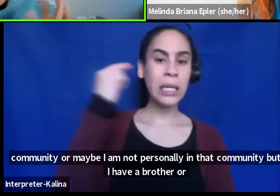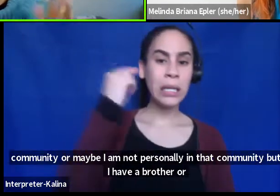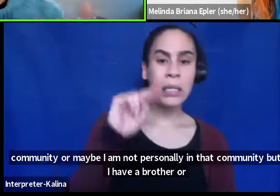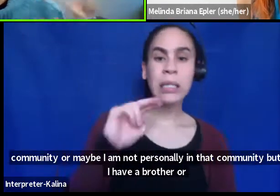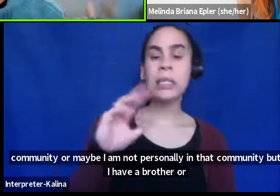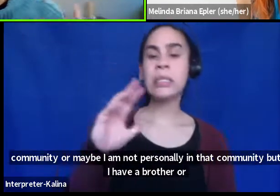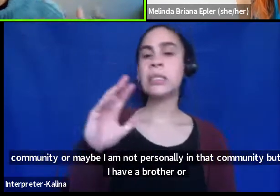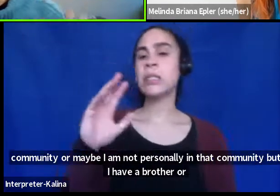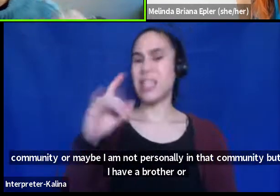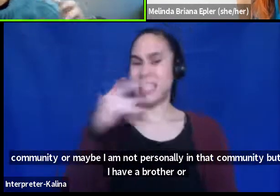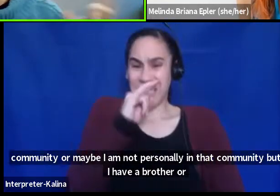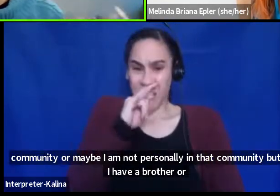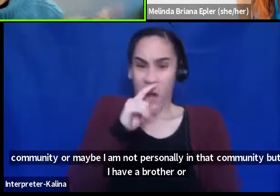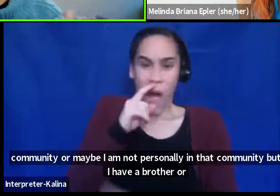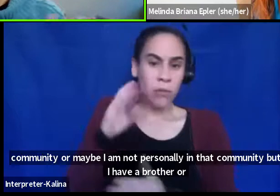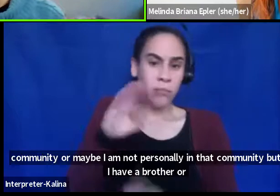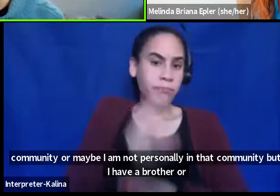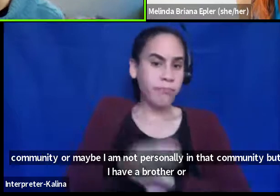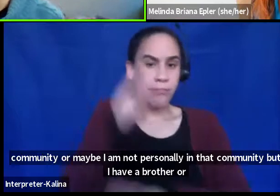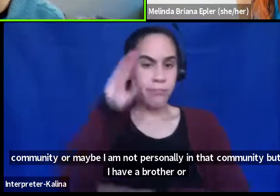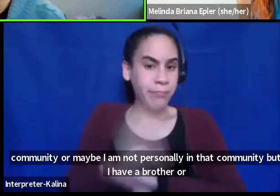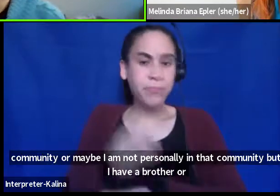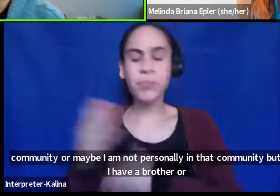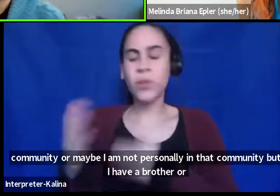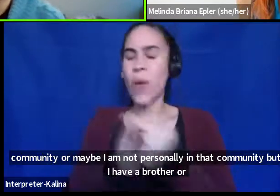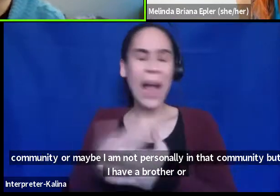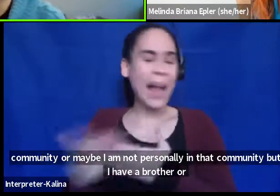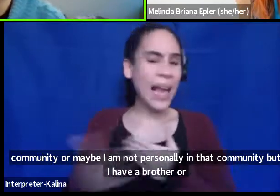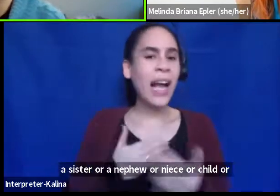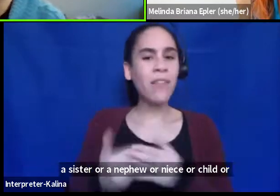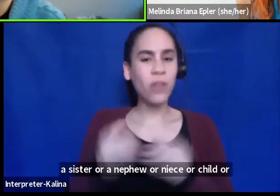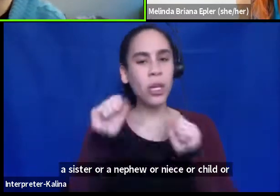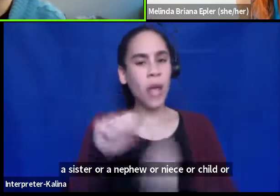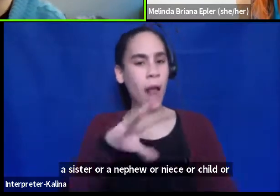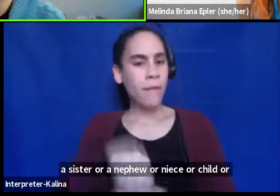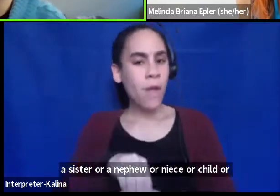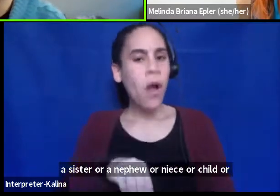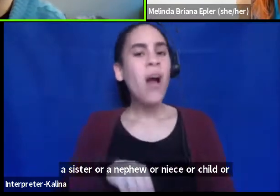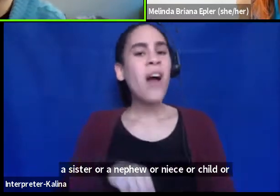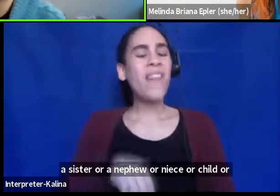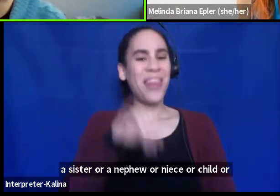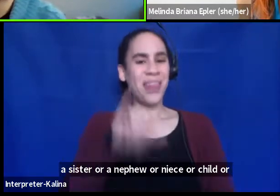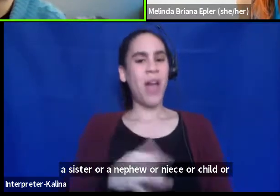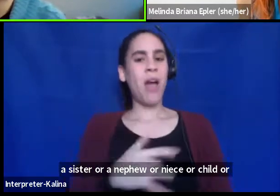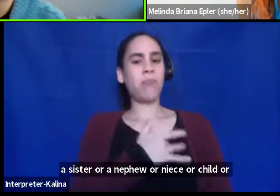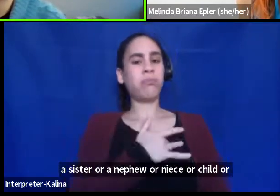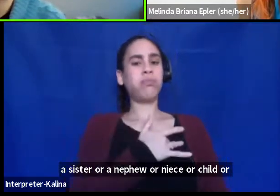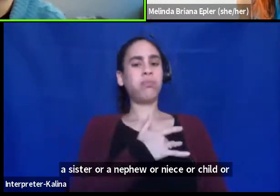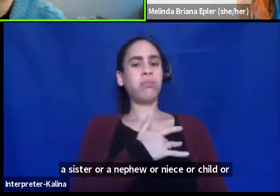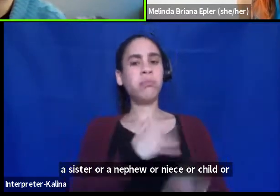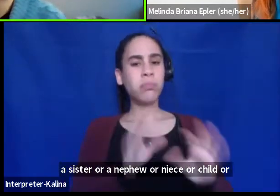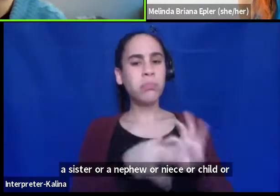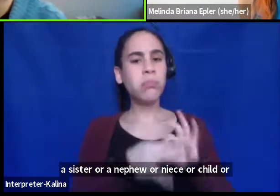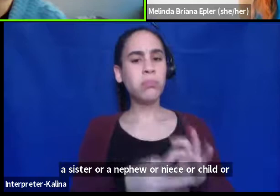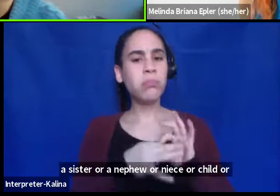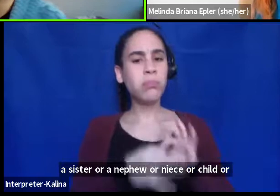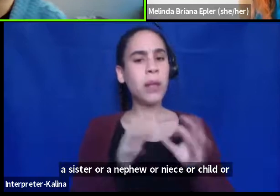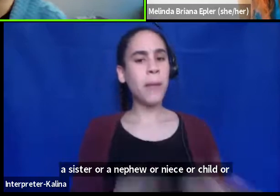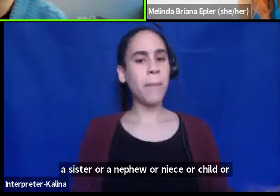child or whatever it is. And so I think that can be really important too when